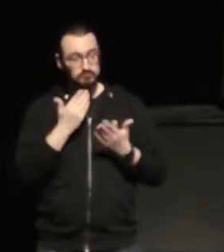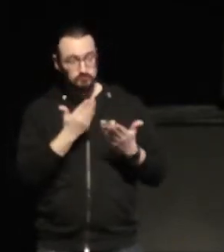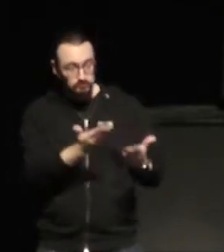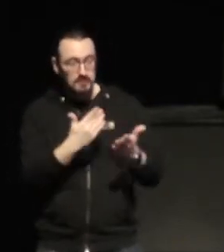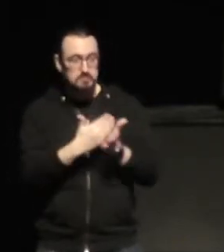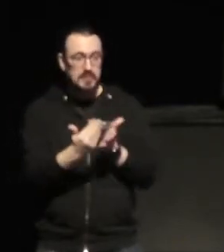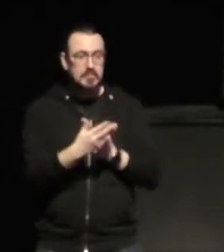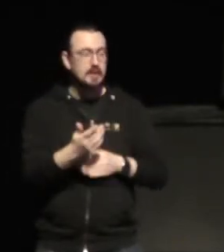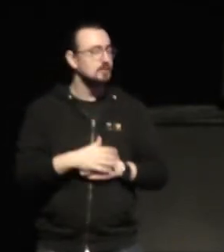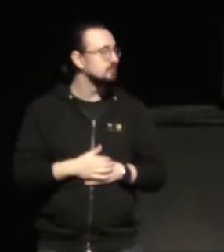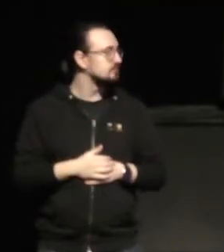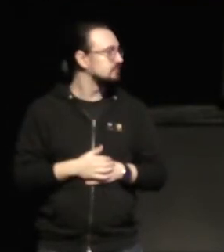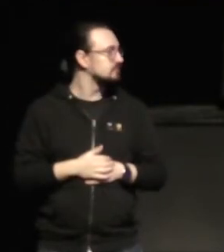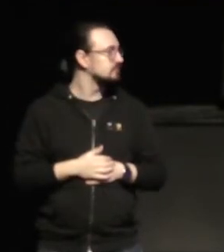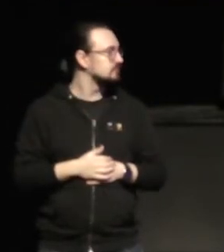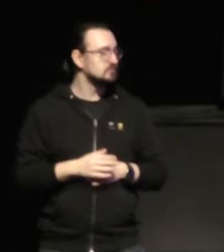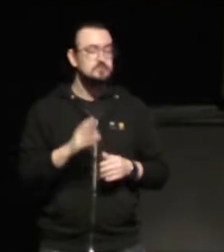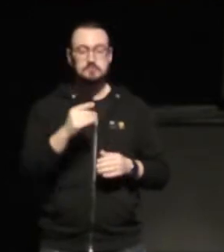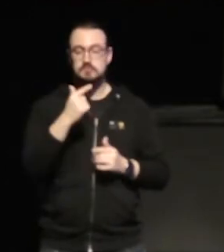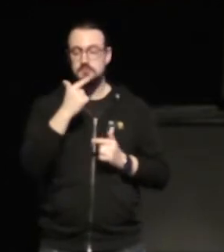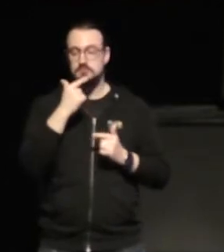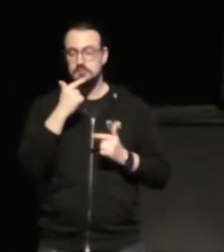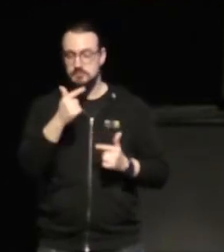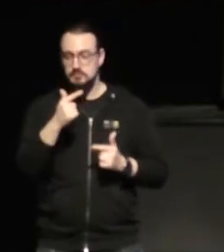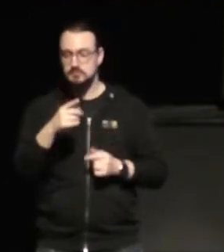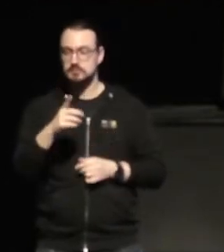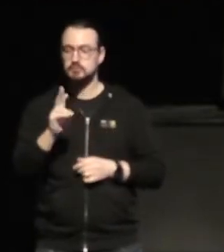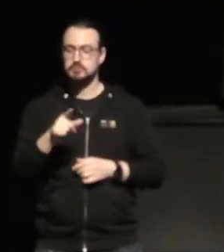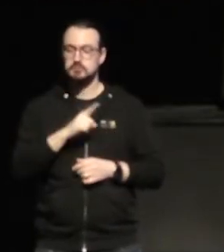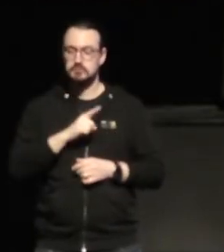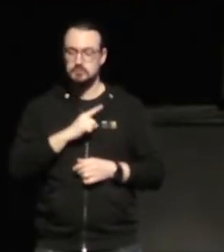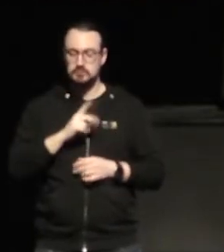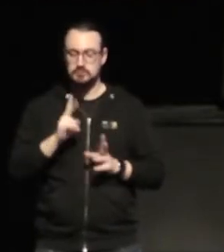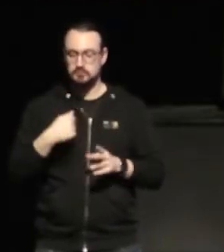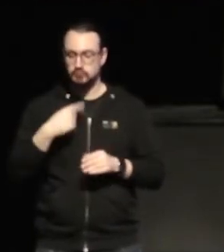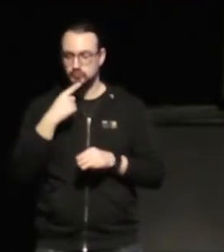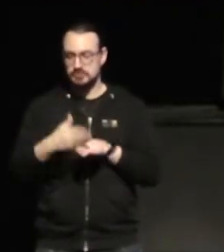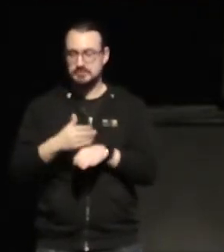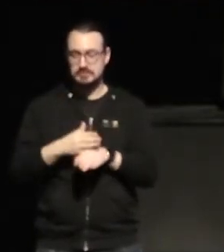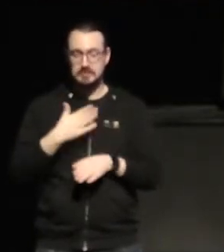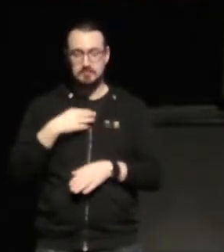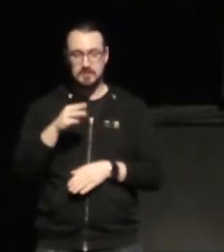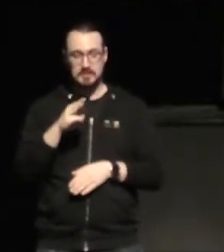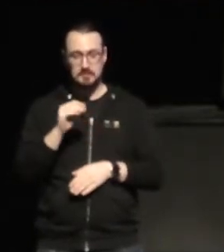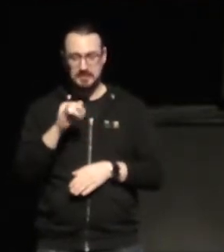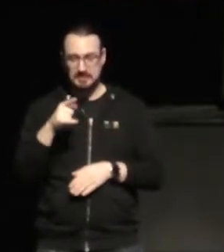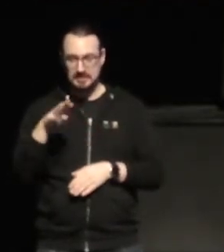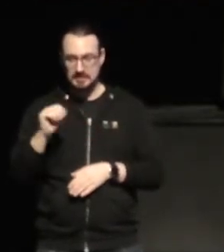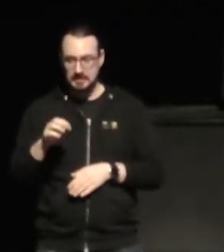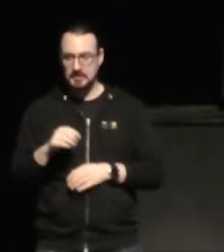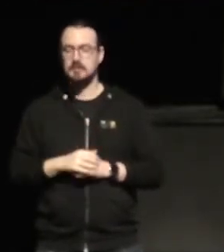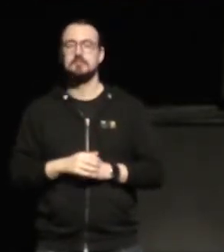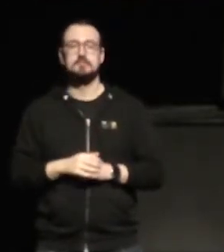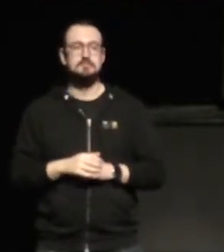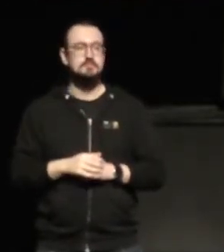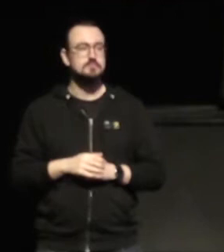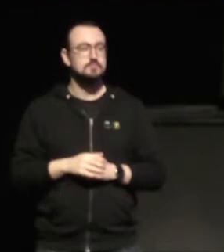us. Yeah, thank you very much, Louise. As I said before, my name is Matilde